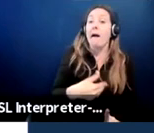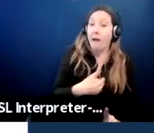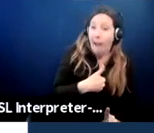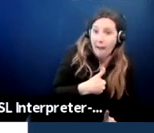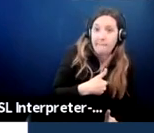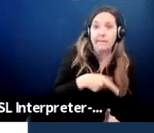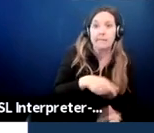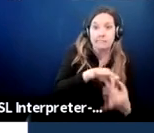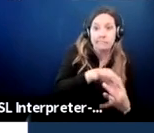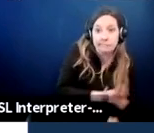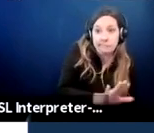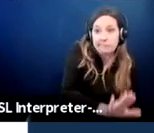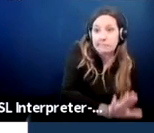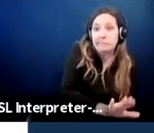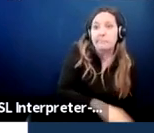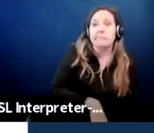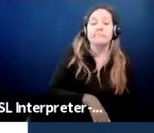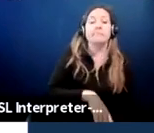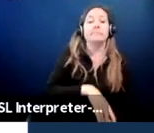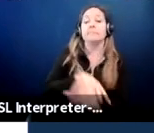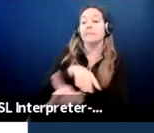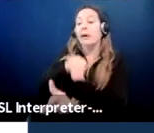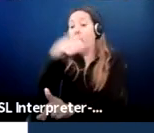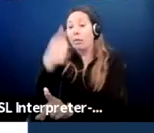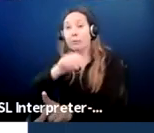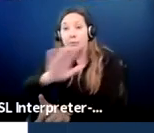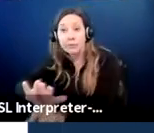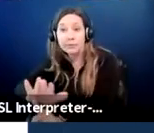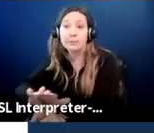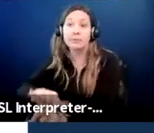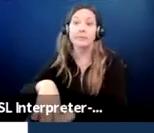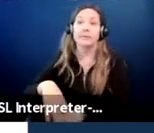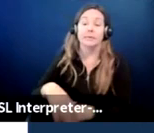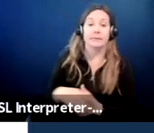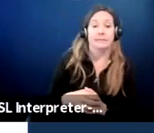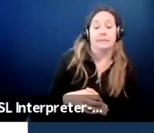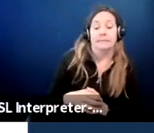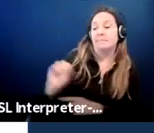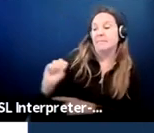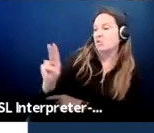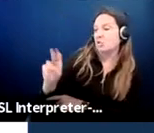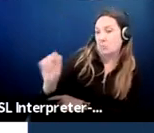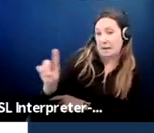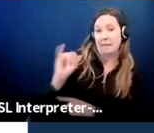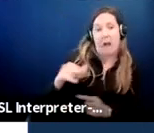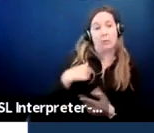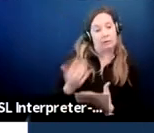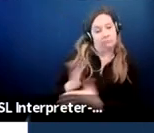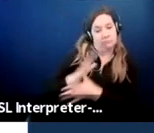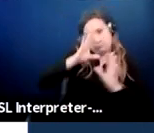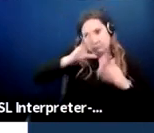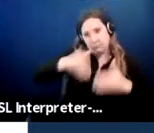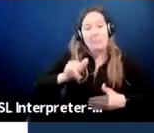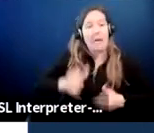does BC and Alberta. And then you have the Shred. Shred's the most common program, and that's the one we're going to focus on because that's probably the